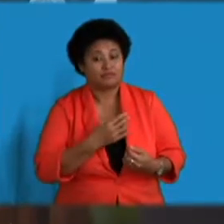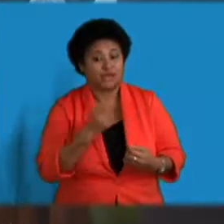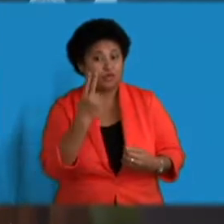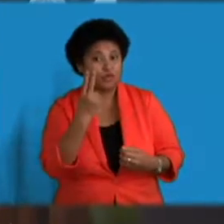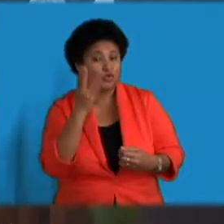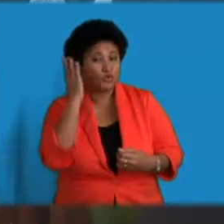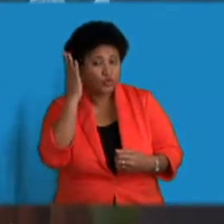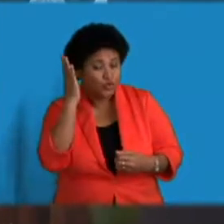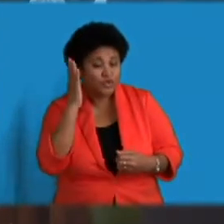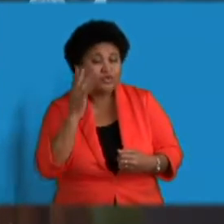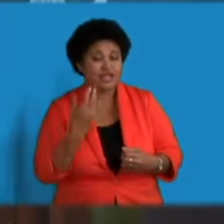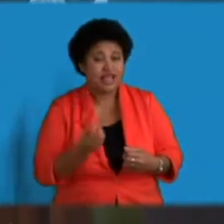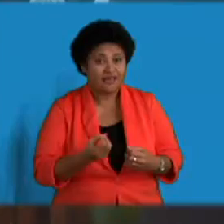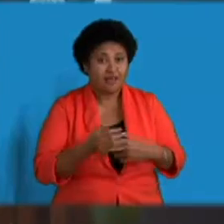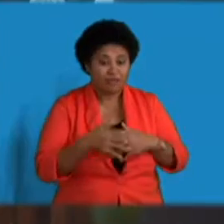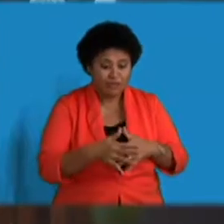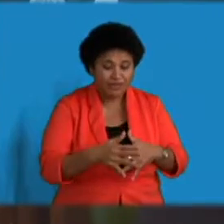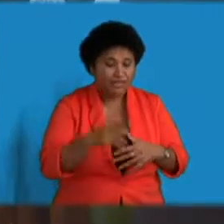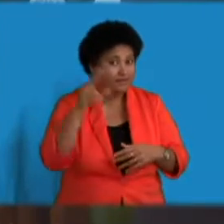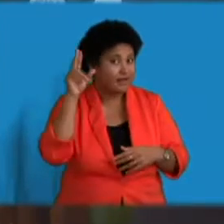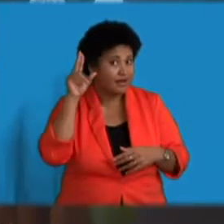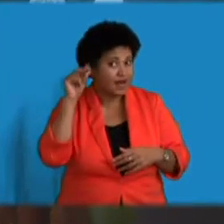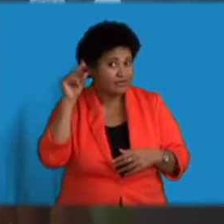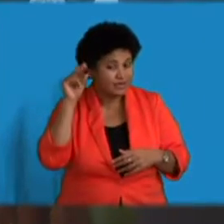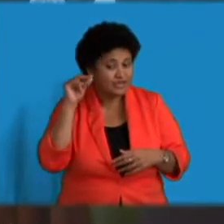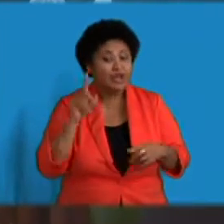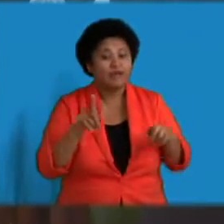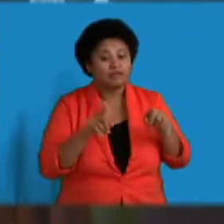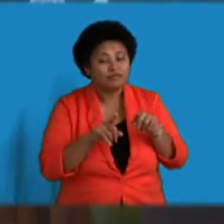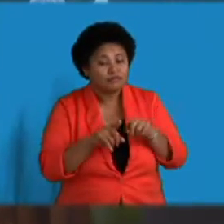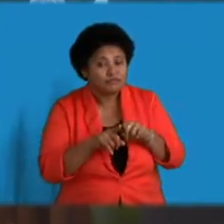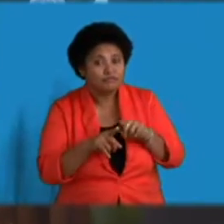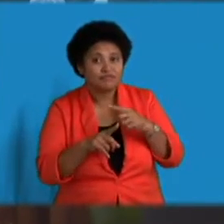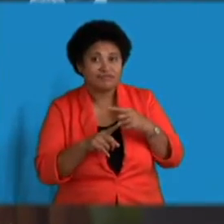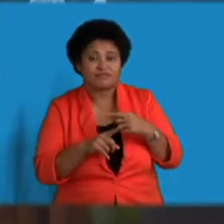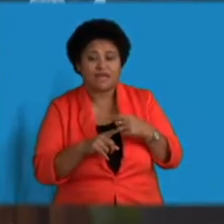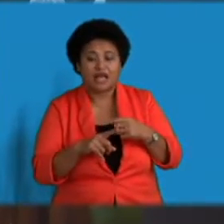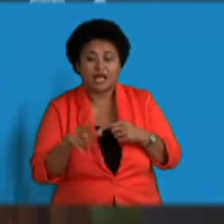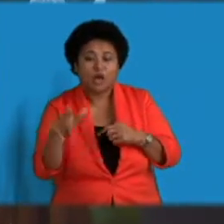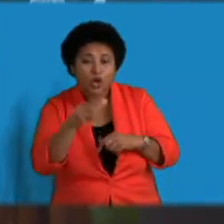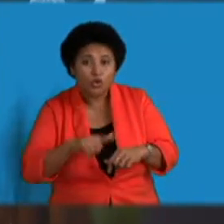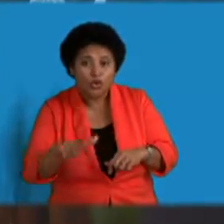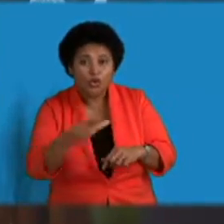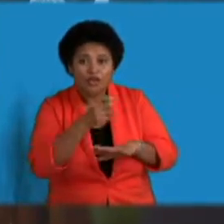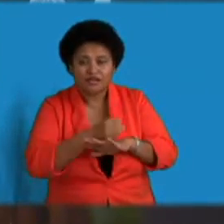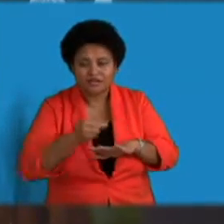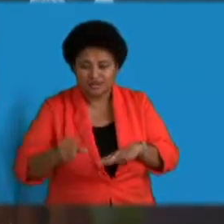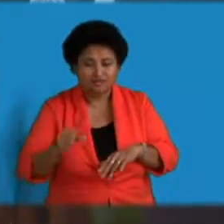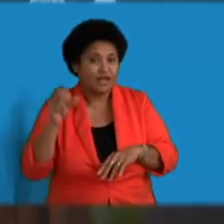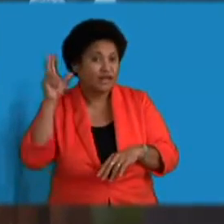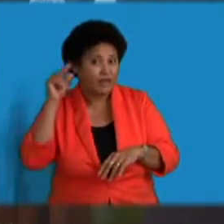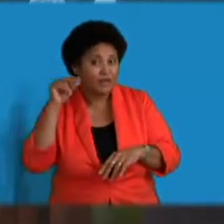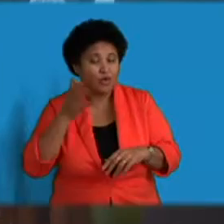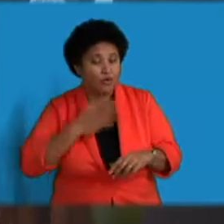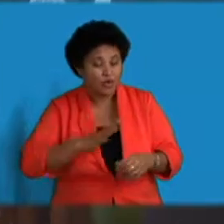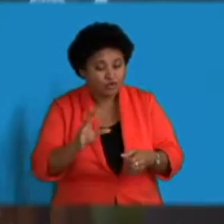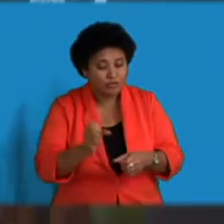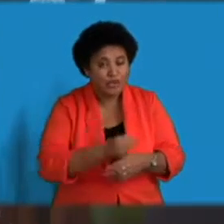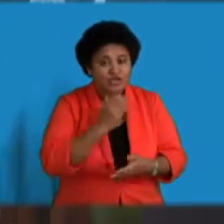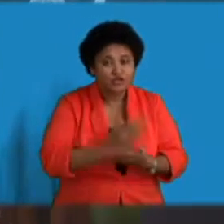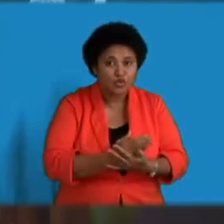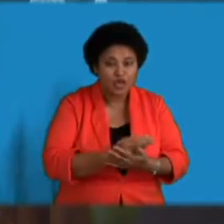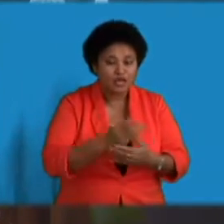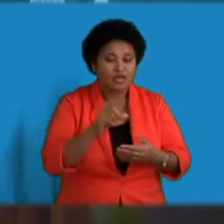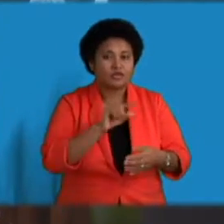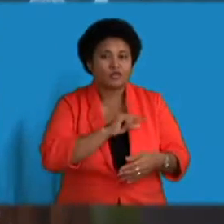and public libraries as well as the local government libraries to ensure that we contribute towards holistic development of our children